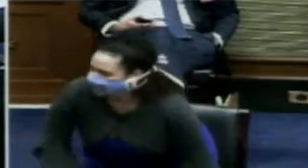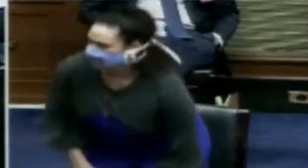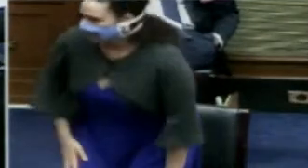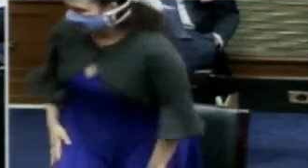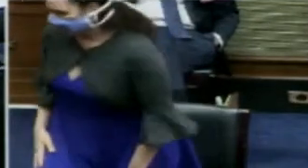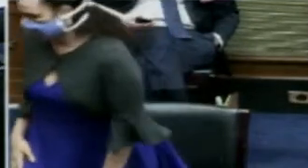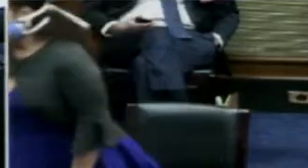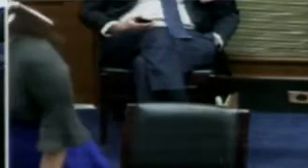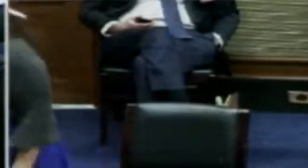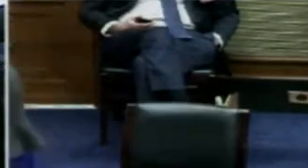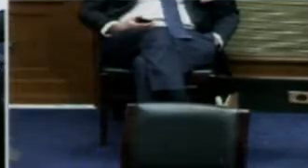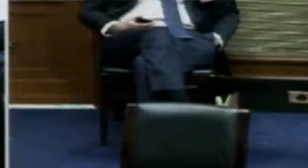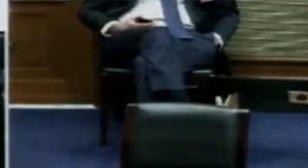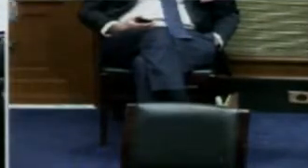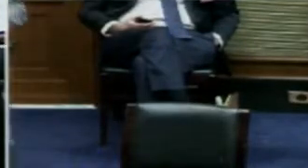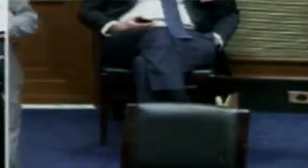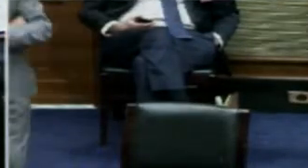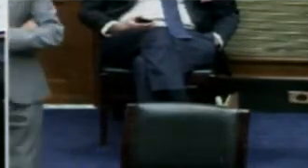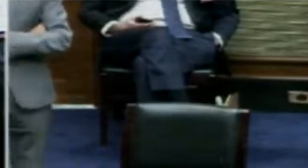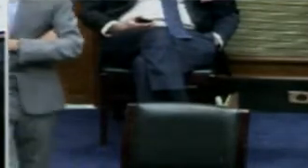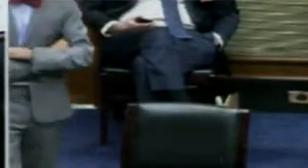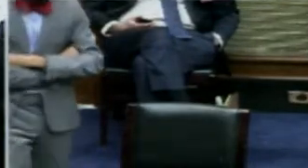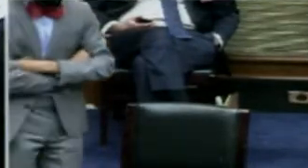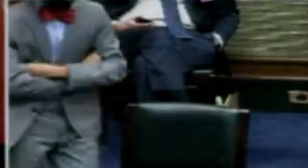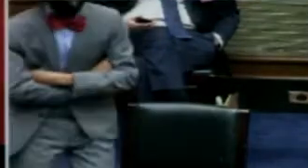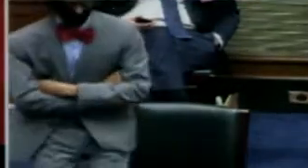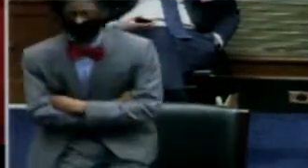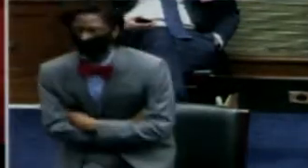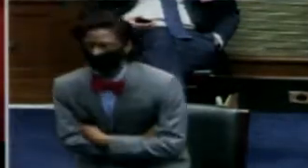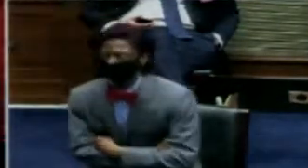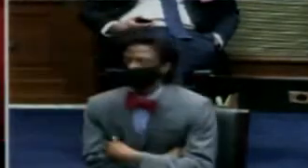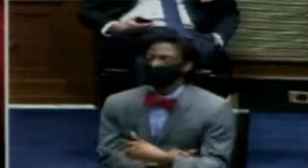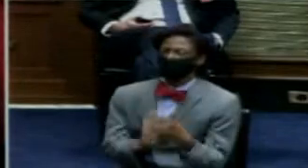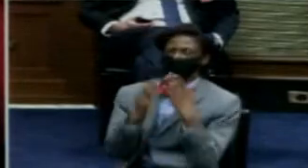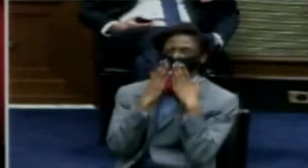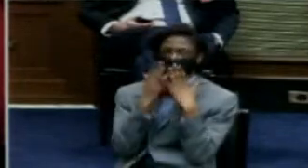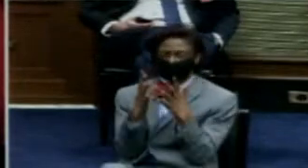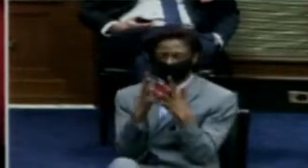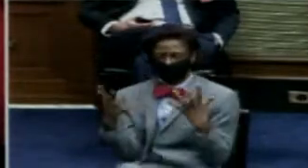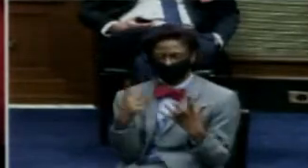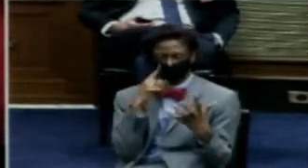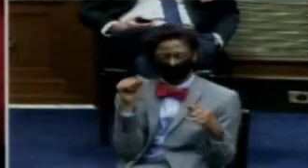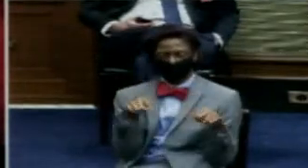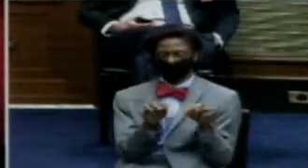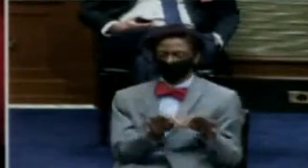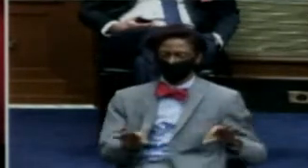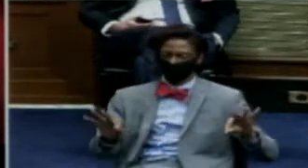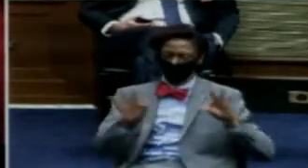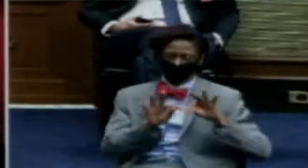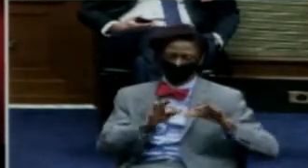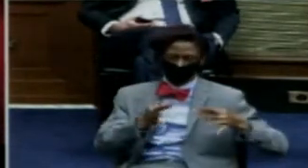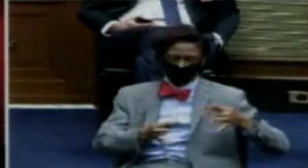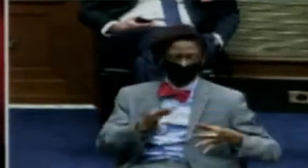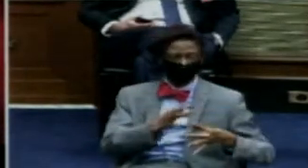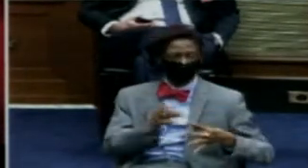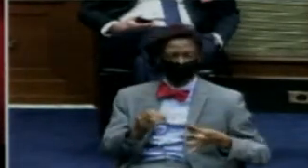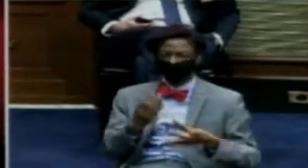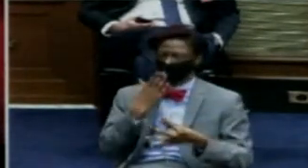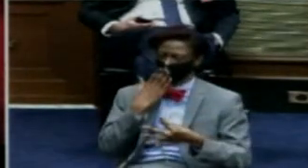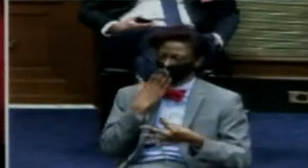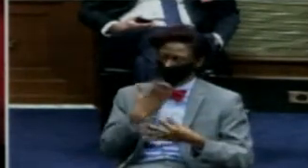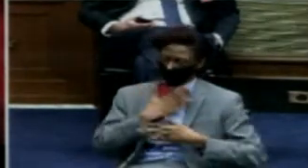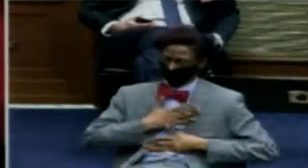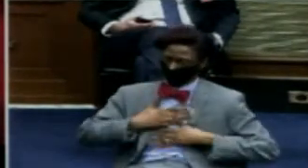Thank you so much, Chairwoman, and thank you all so much for this critically important hearing, and really appreciate the partnership and leadership